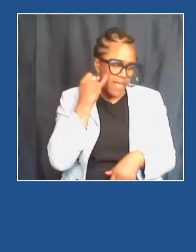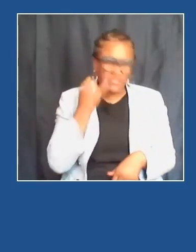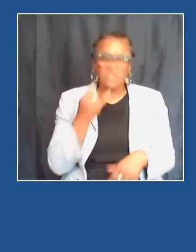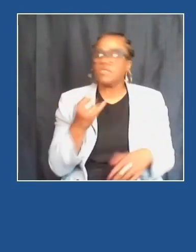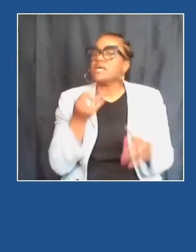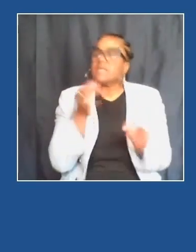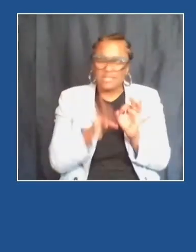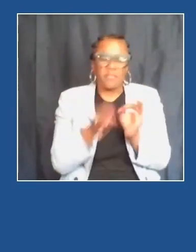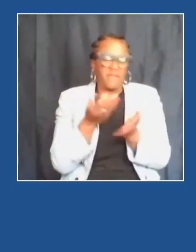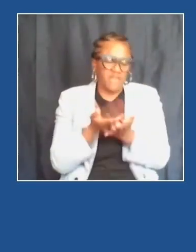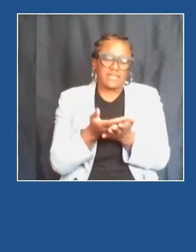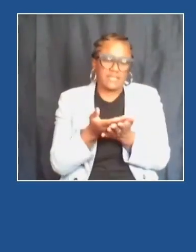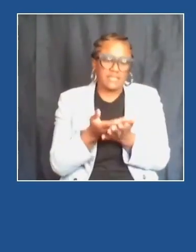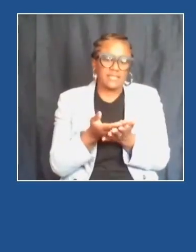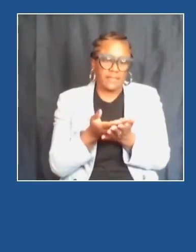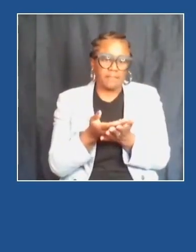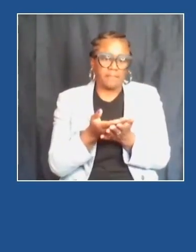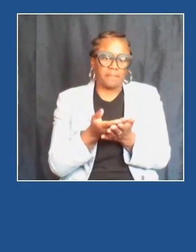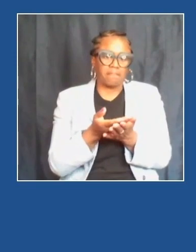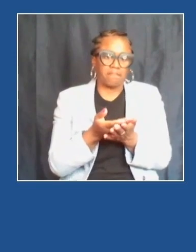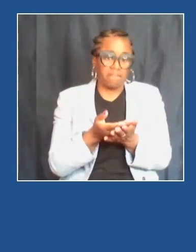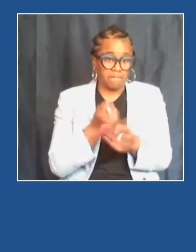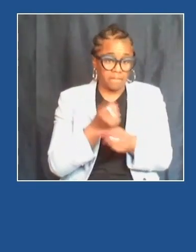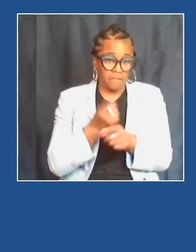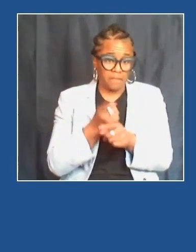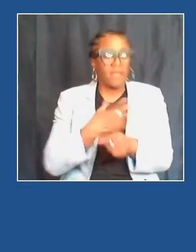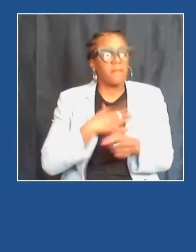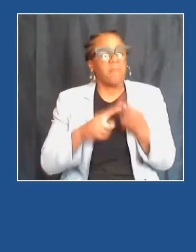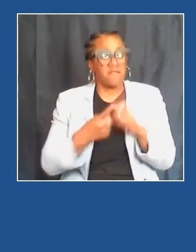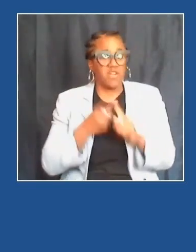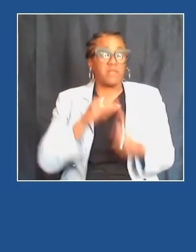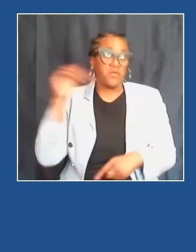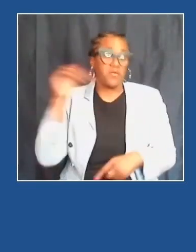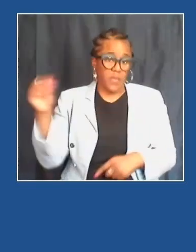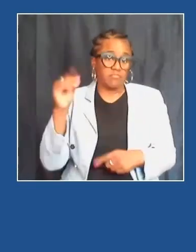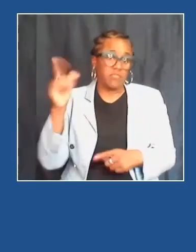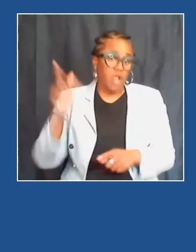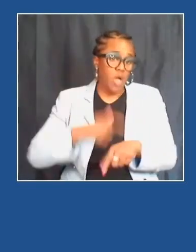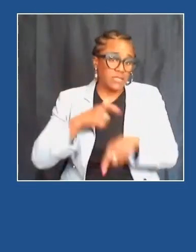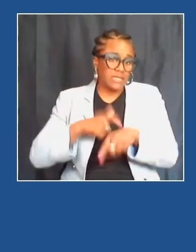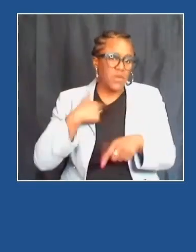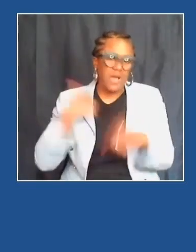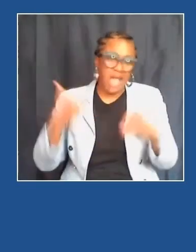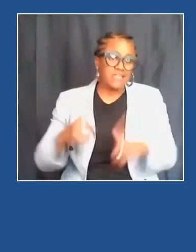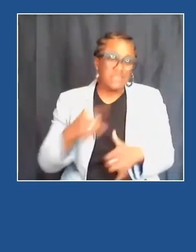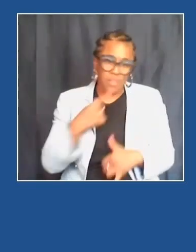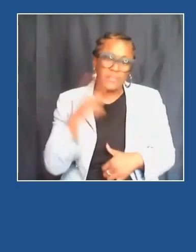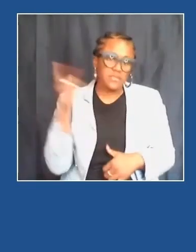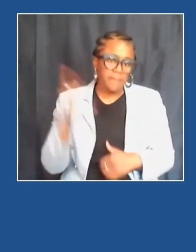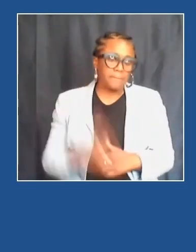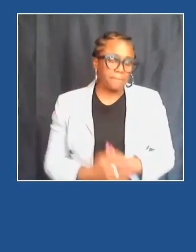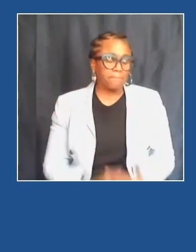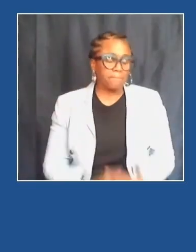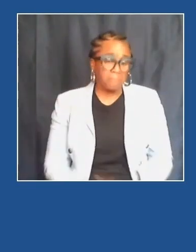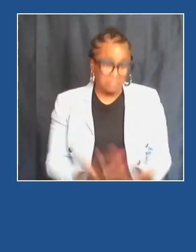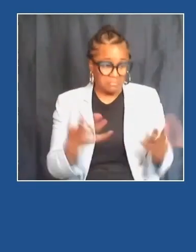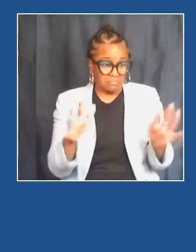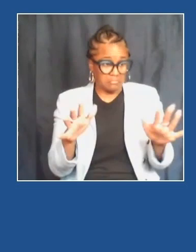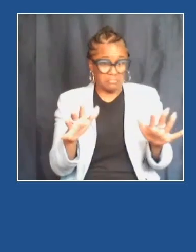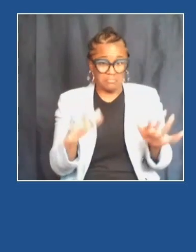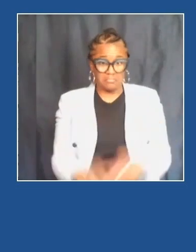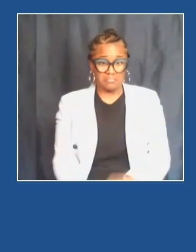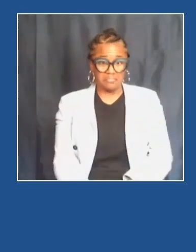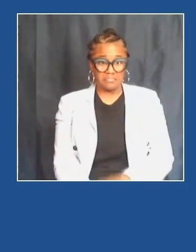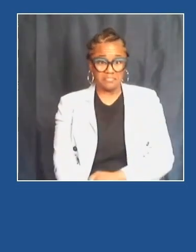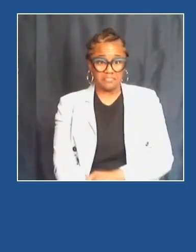facts. Right. My friend moved away a long time ago, and I still miss my friend. Okay.